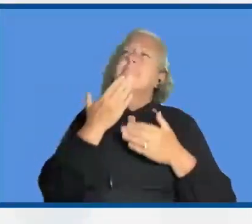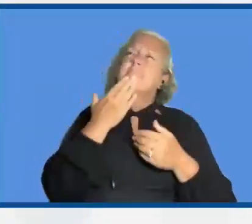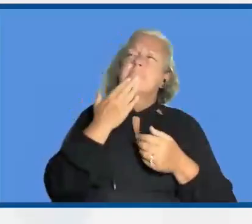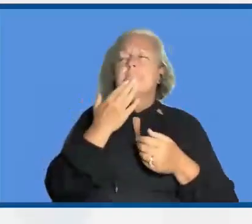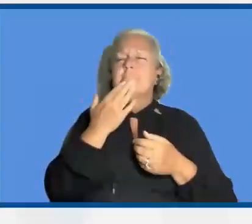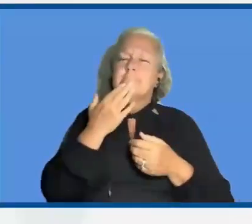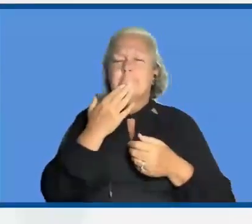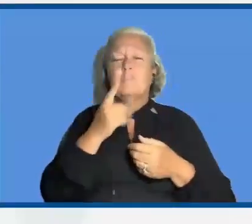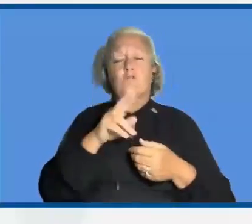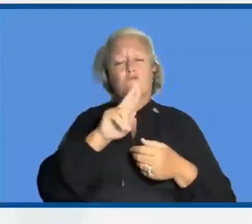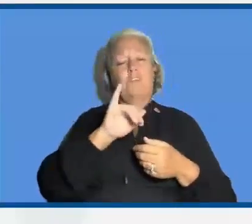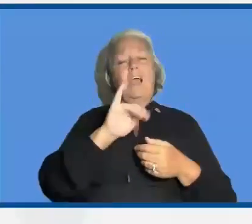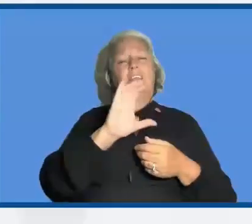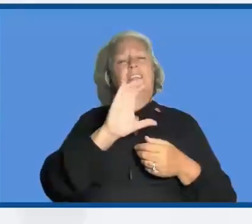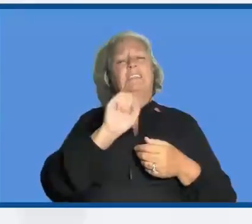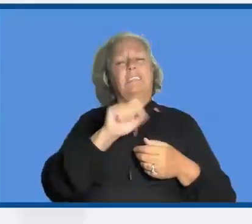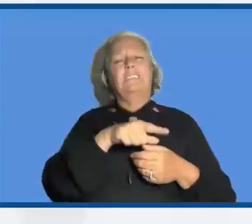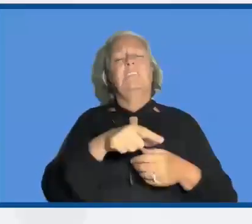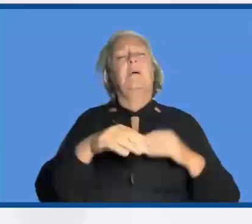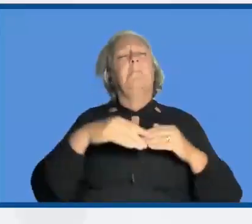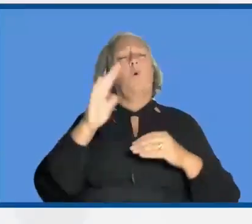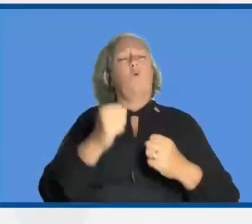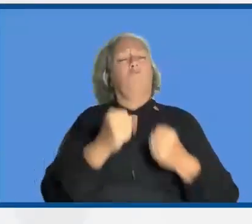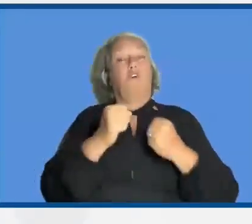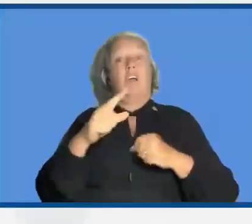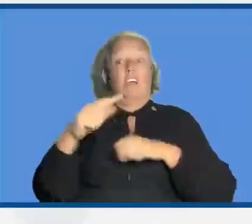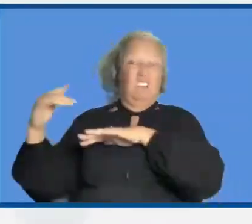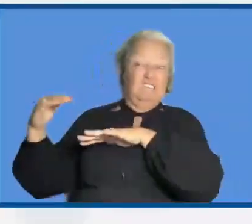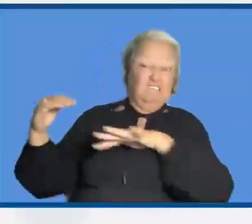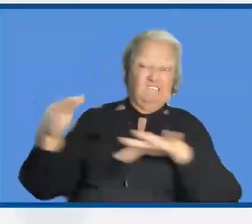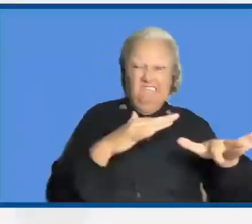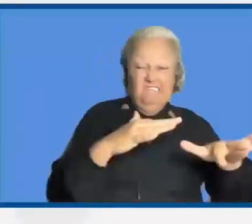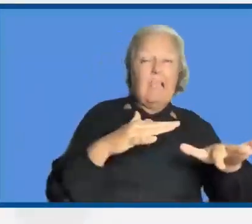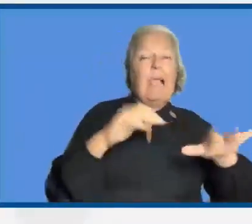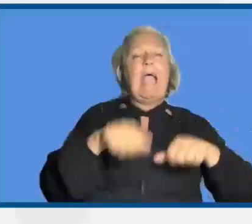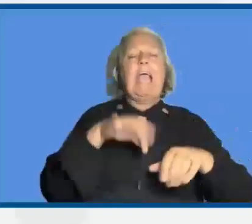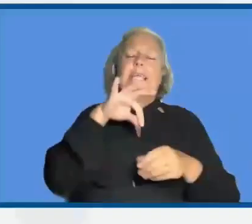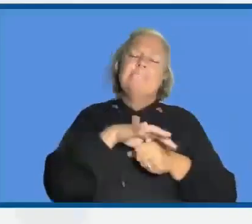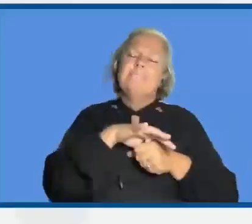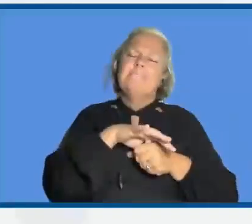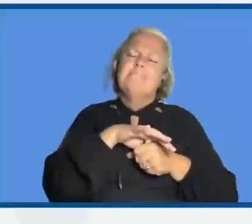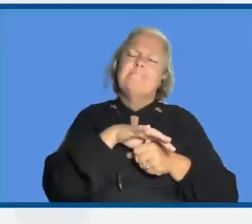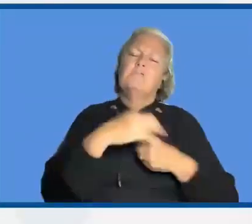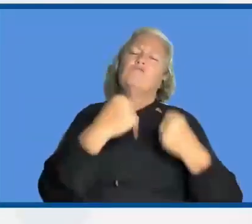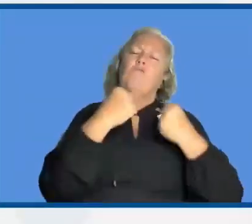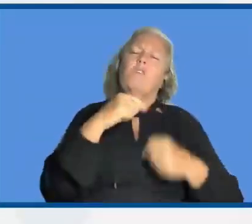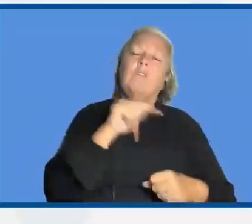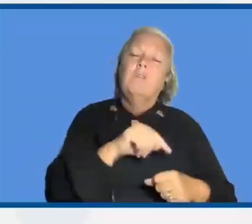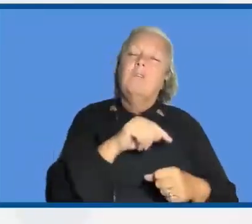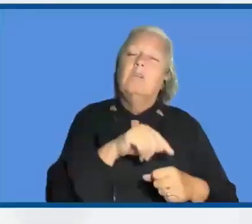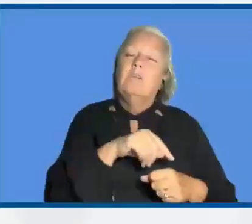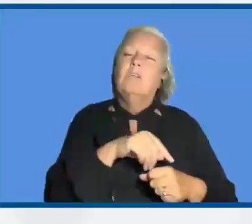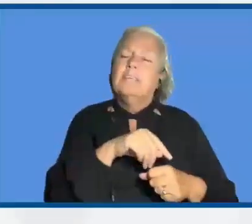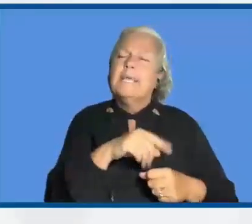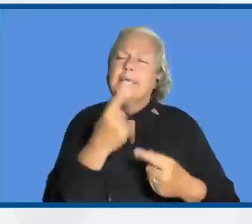that's more resistant to water. So how can we relate to this? In at the same time that we recognize